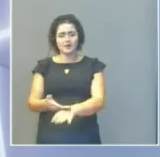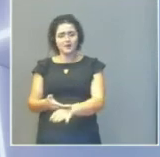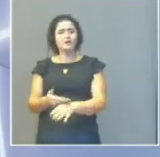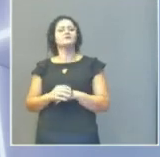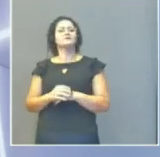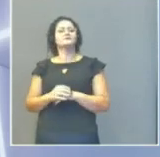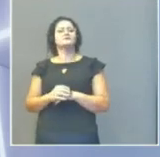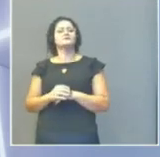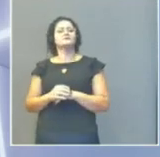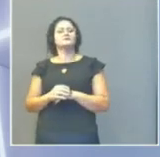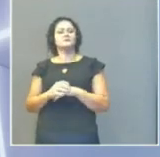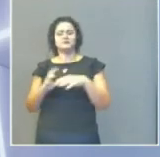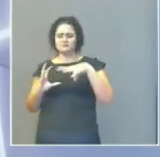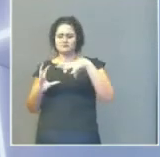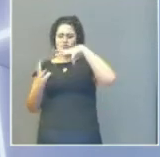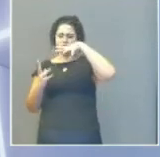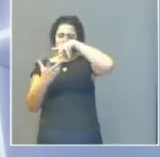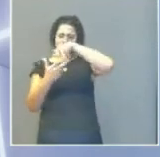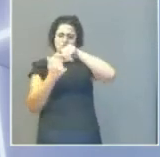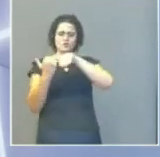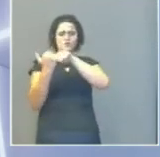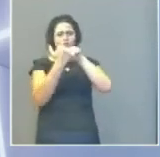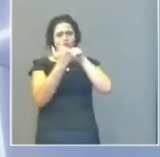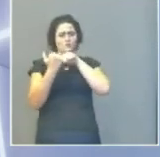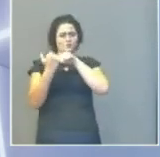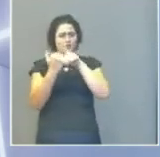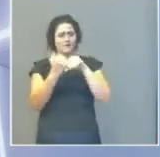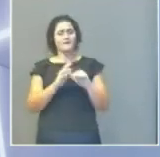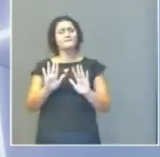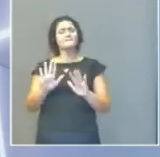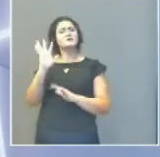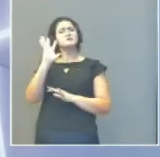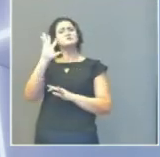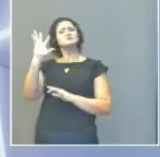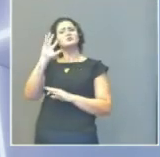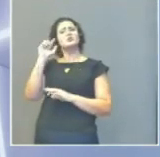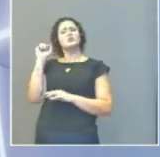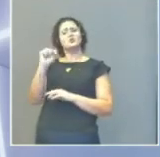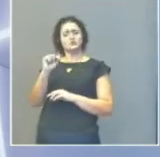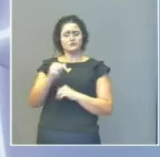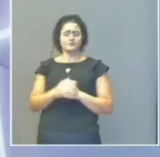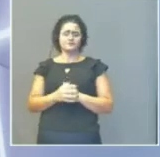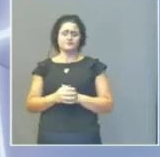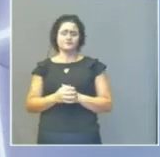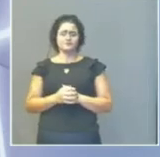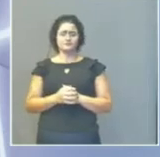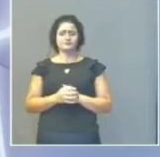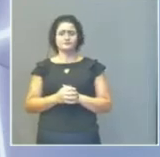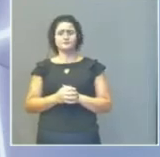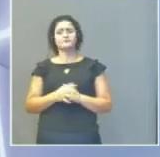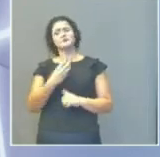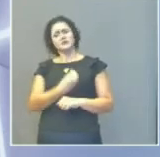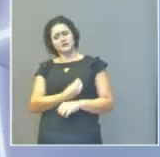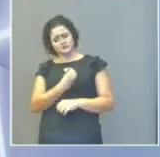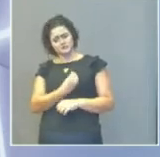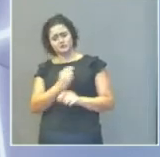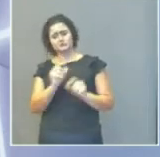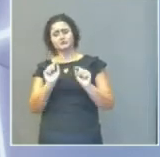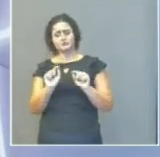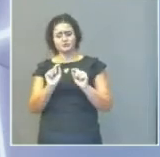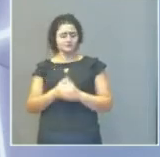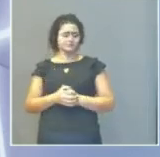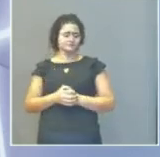planet. And this dream of rationalizing the planet exists together with